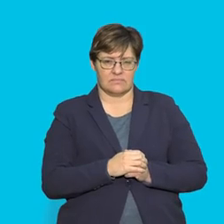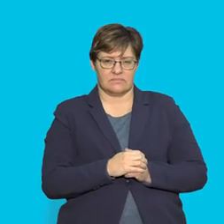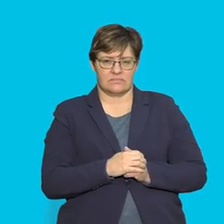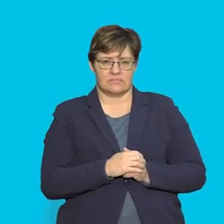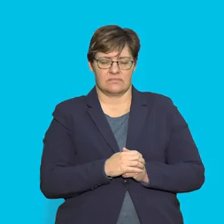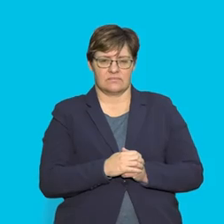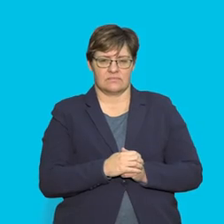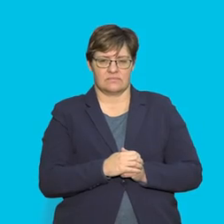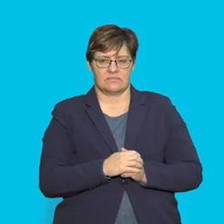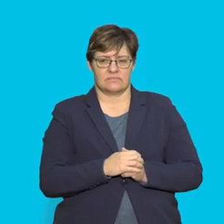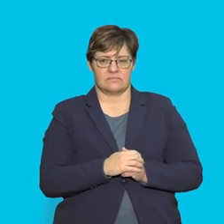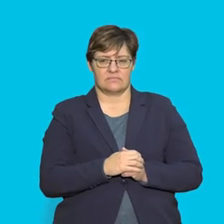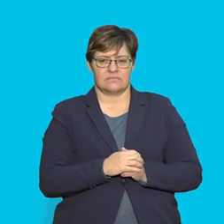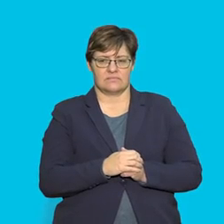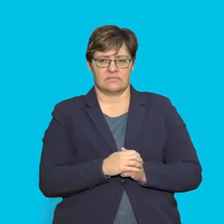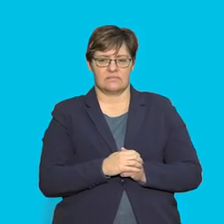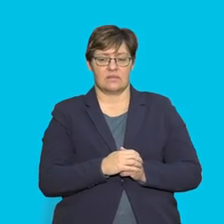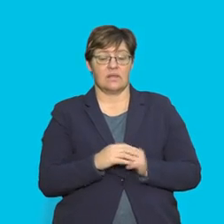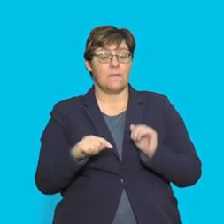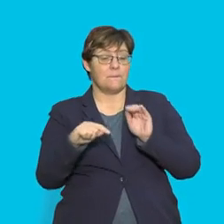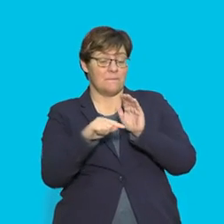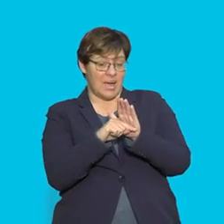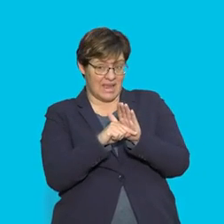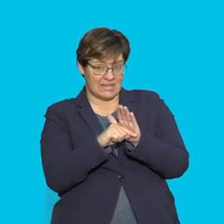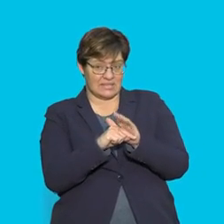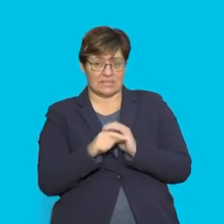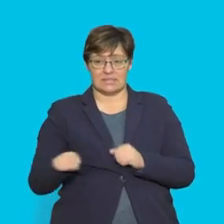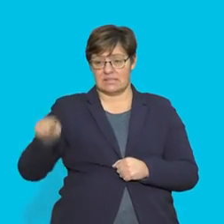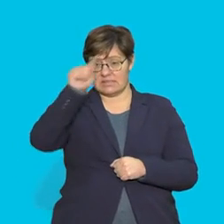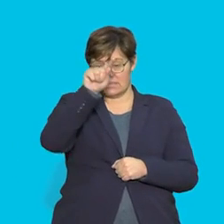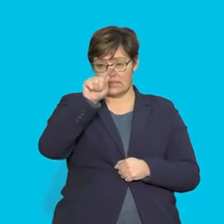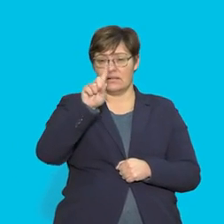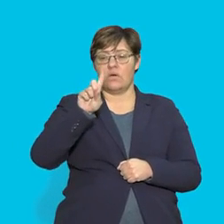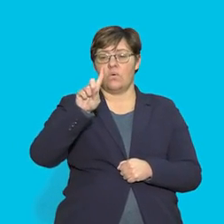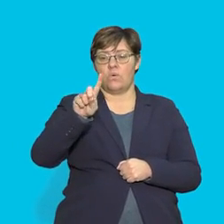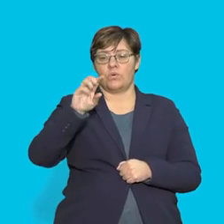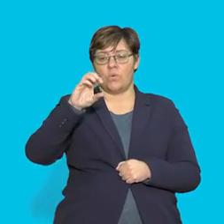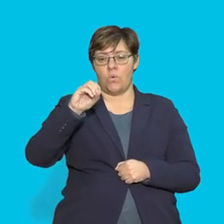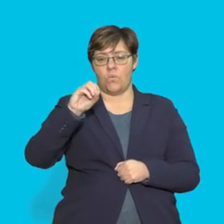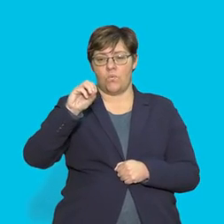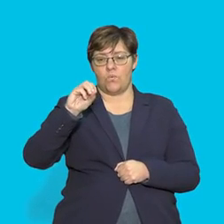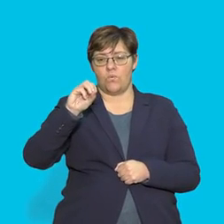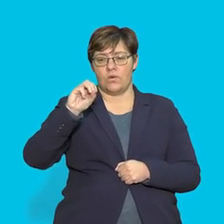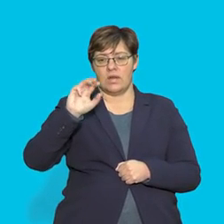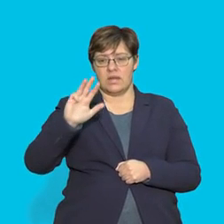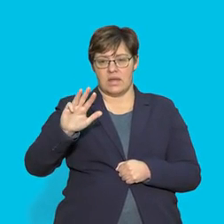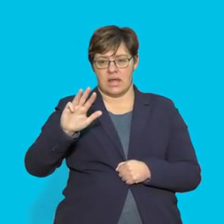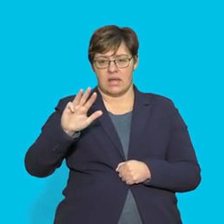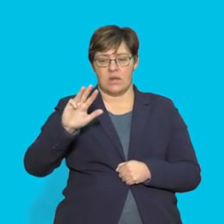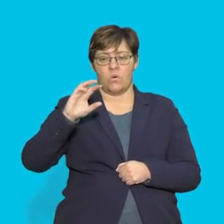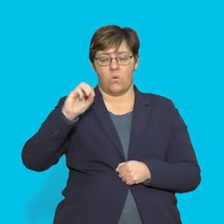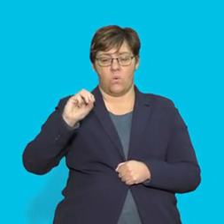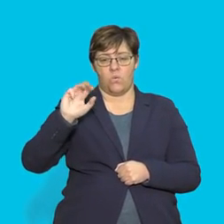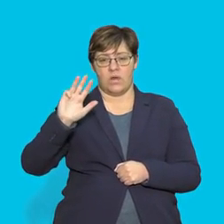82 cents, right? This is 82 cents. Then from there, you're going to subtract the